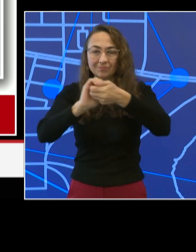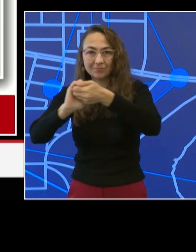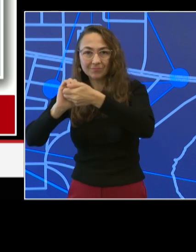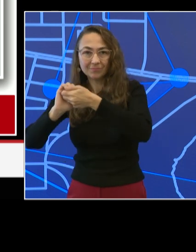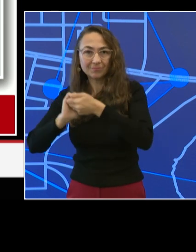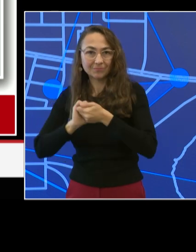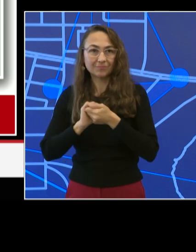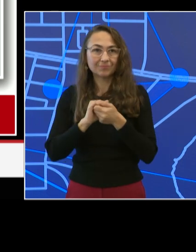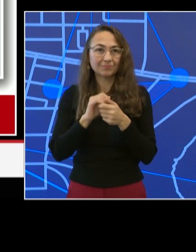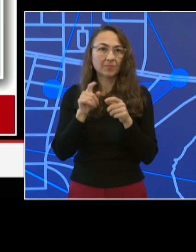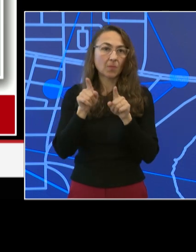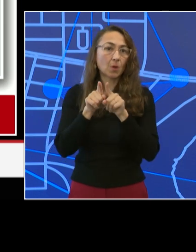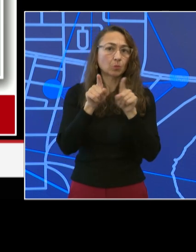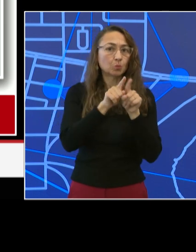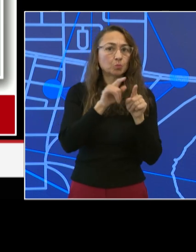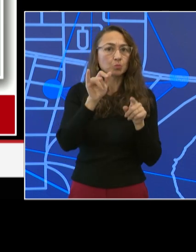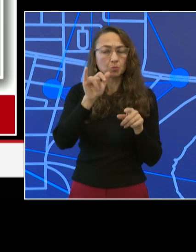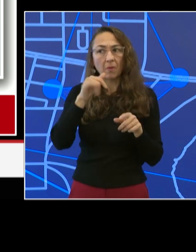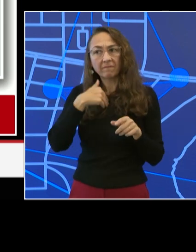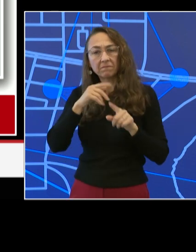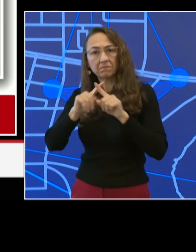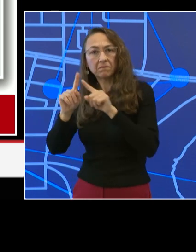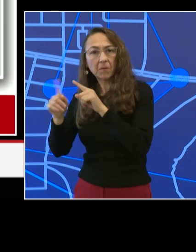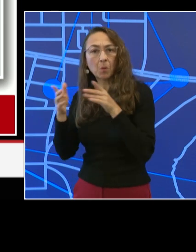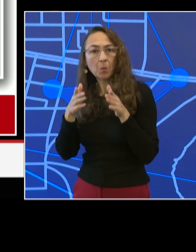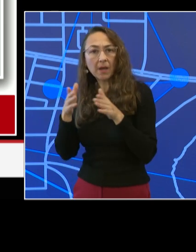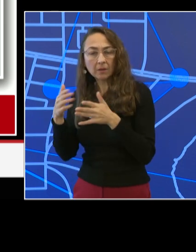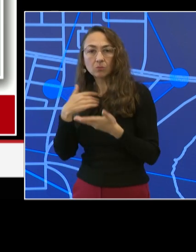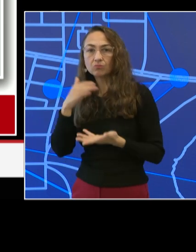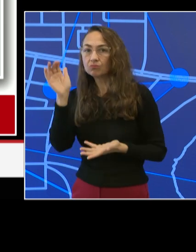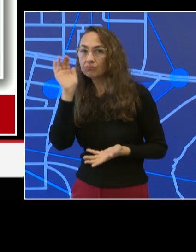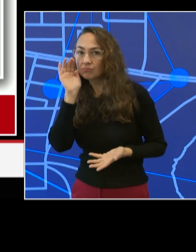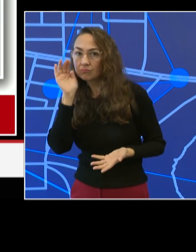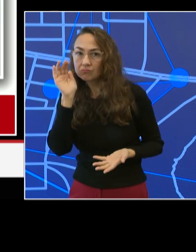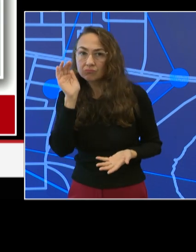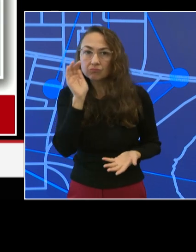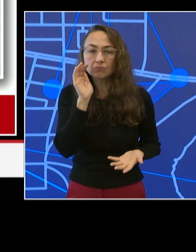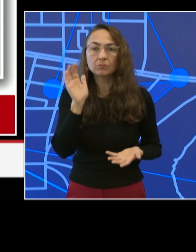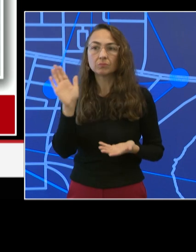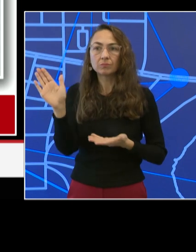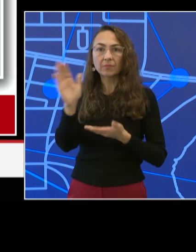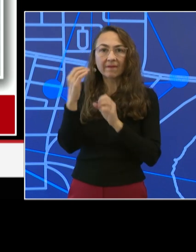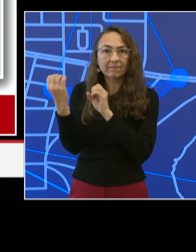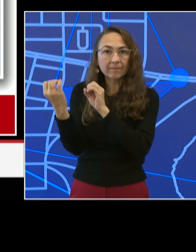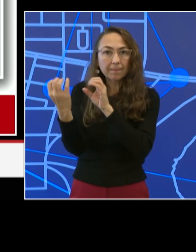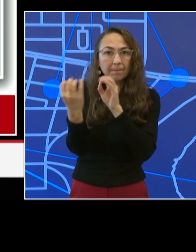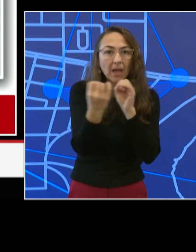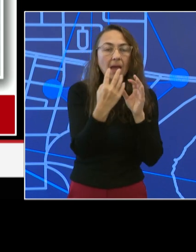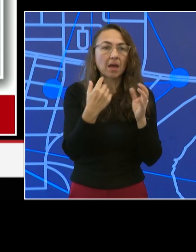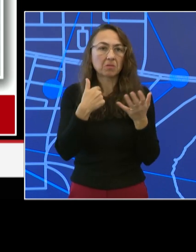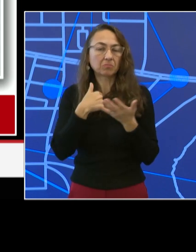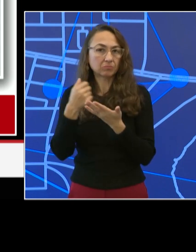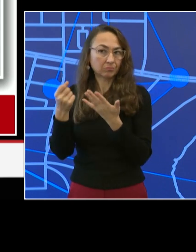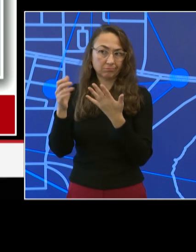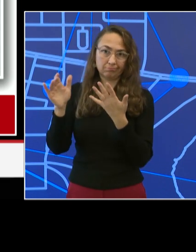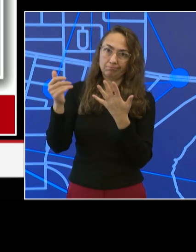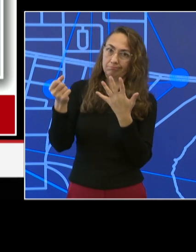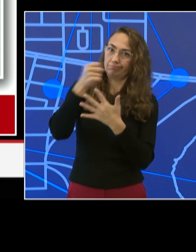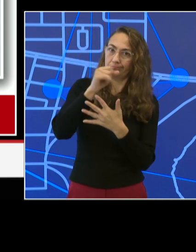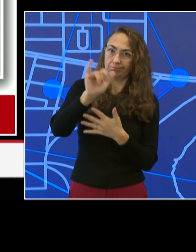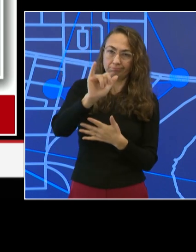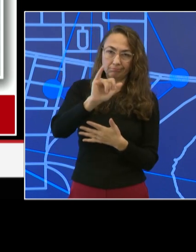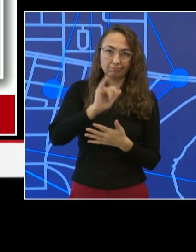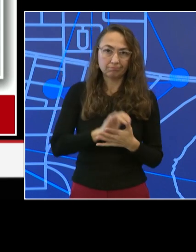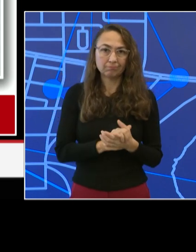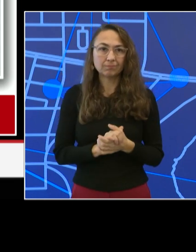acting upon the concerns of our community we serve is certainly my top priority. Each of our patrol district has a commitment